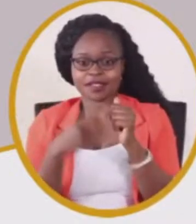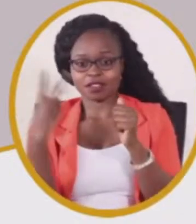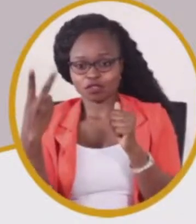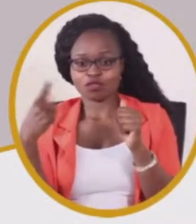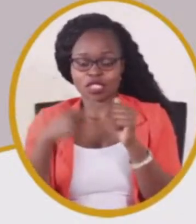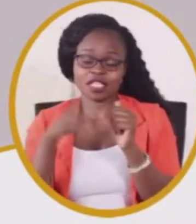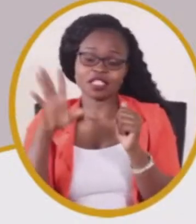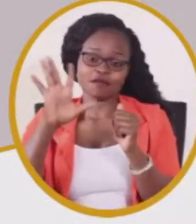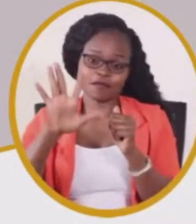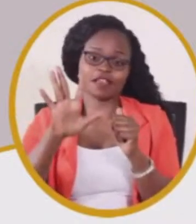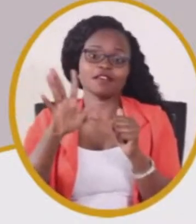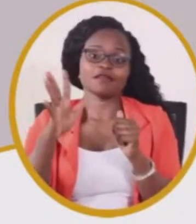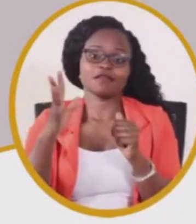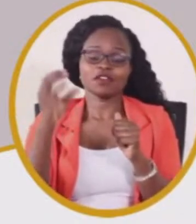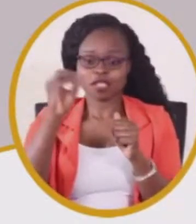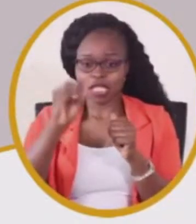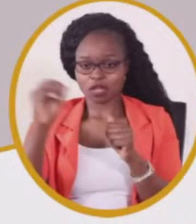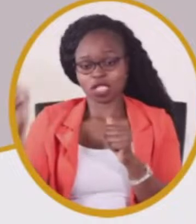36265, code